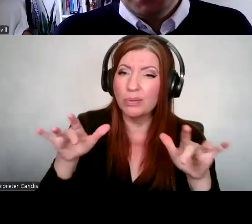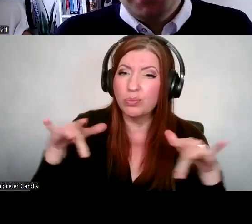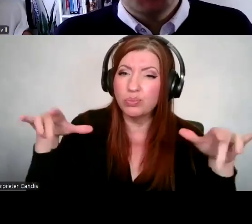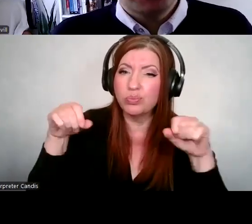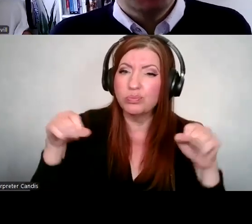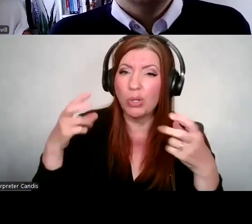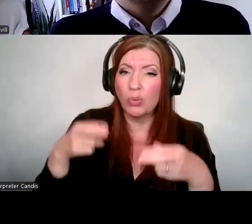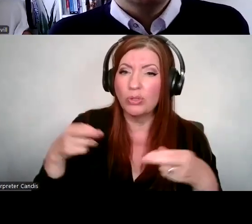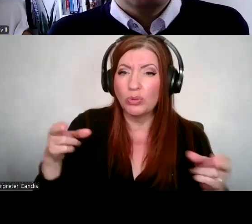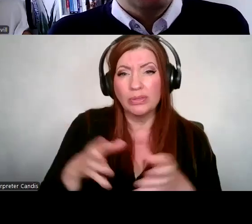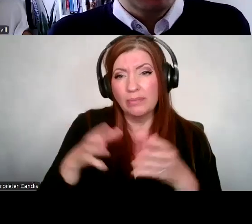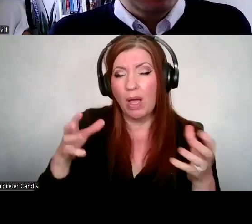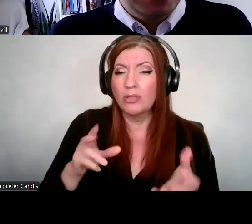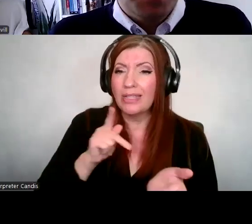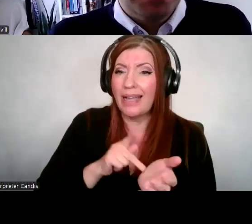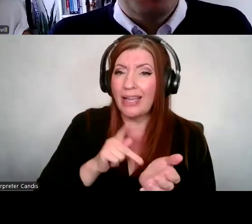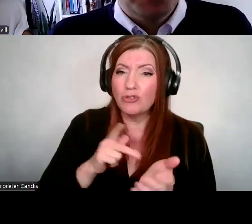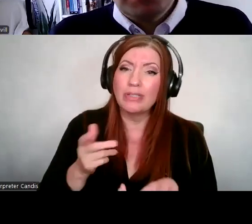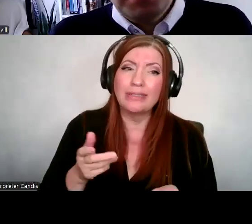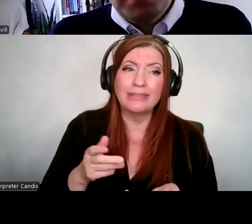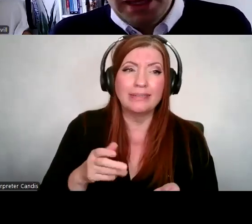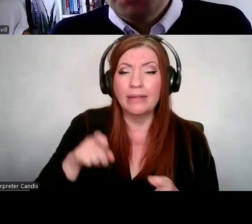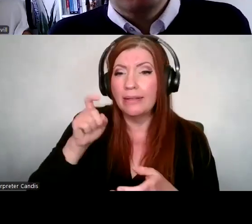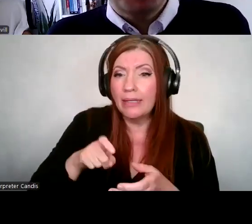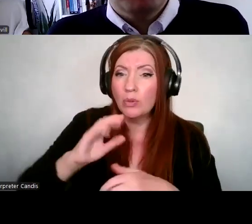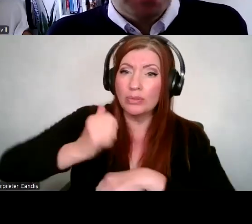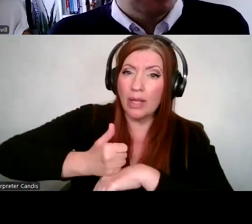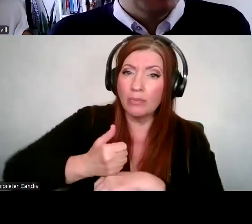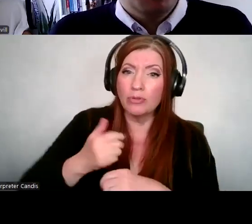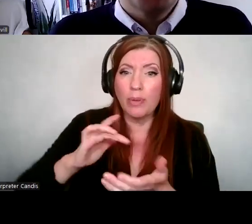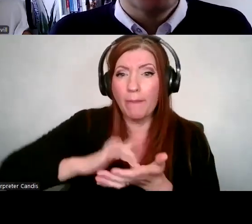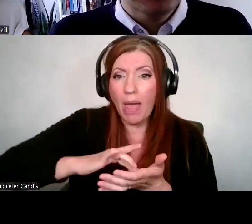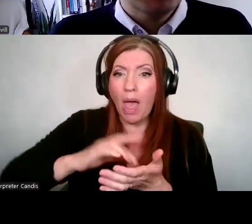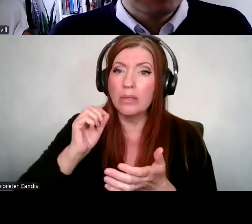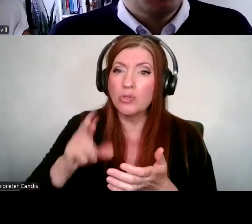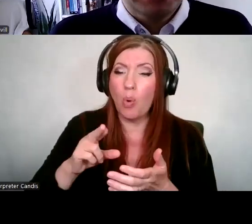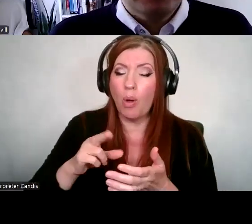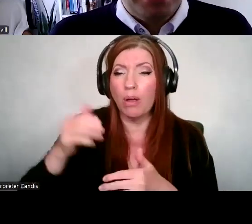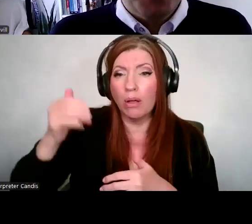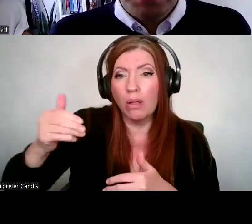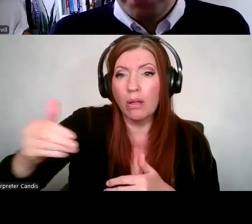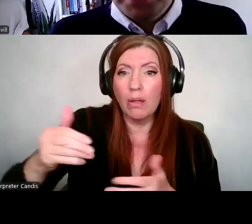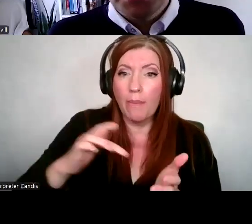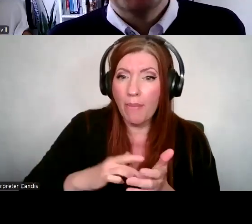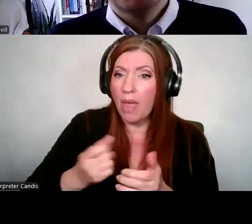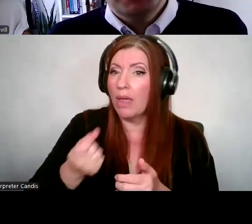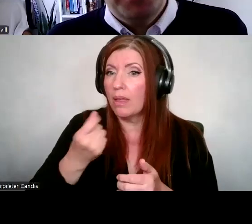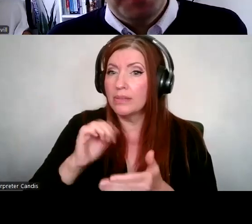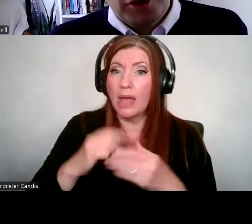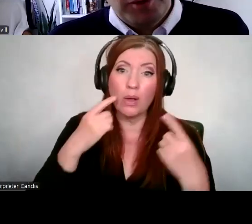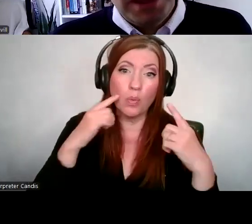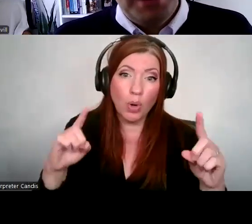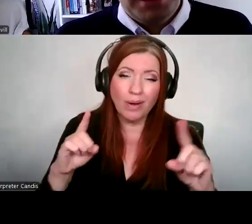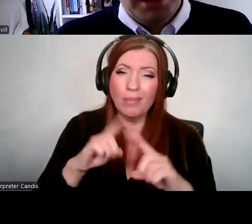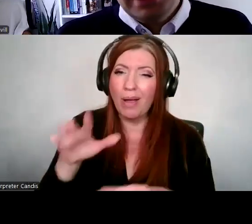being psychiatry, sort of needing to establish meds or be on a regimen that works for them, and then just not being able to have those appointments. And